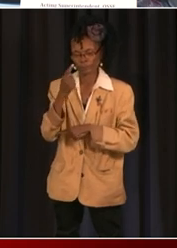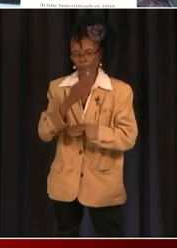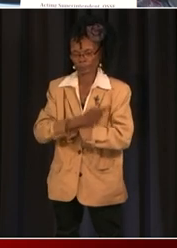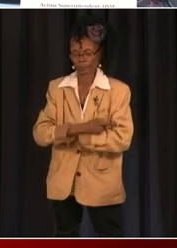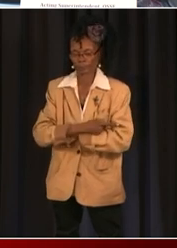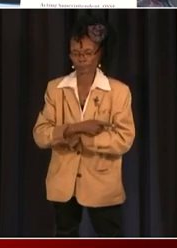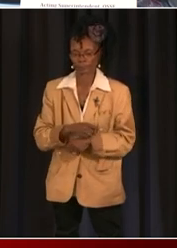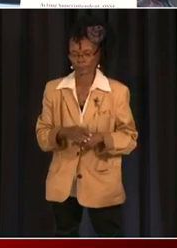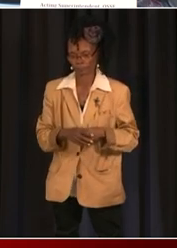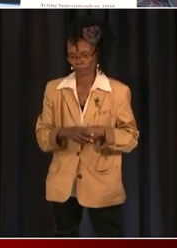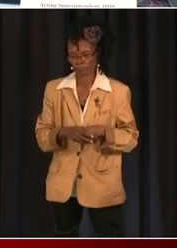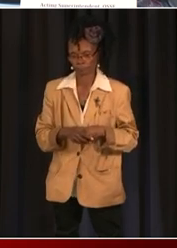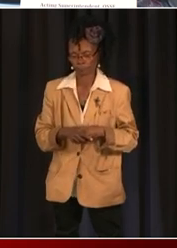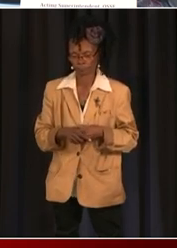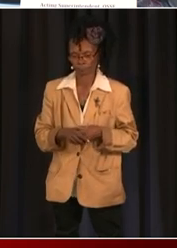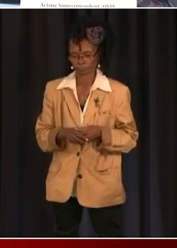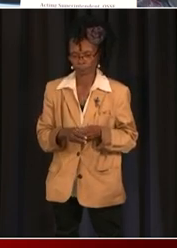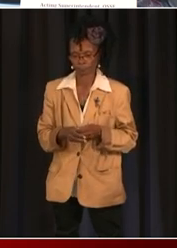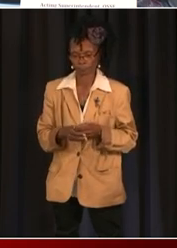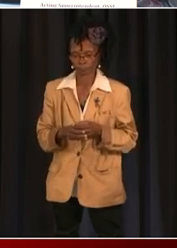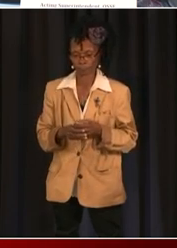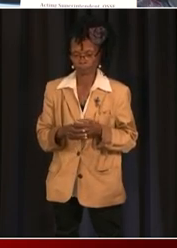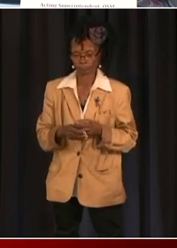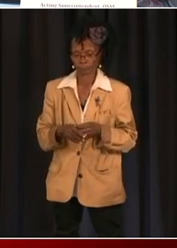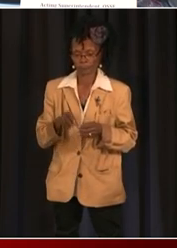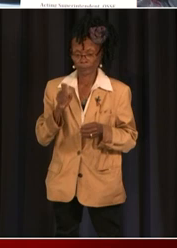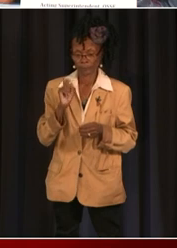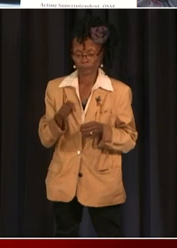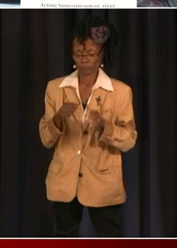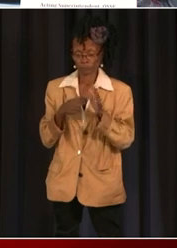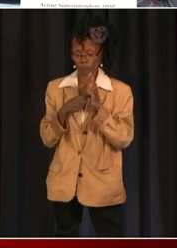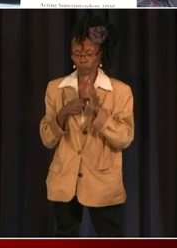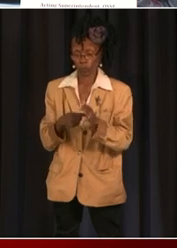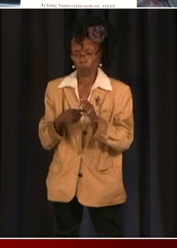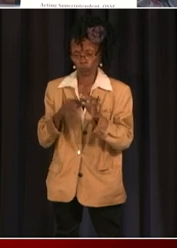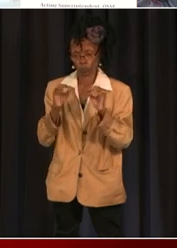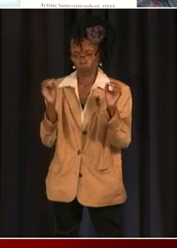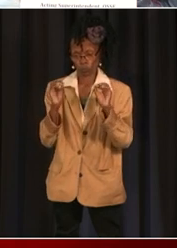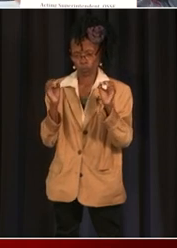symptoms, including no fever, for 24 hours.